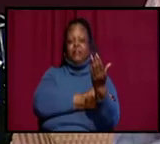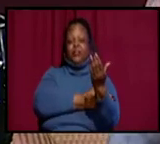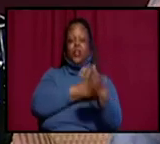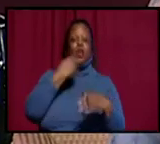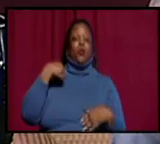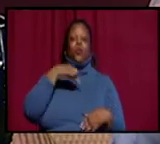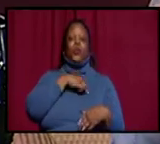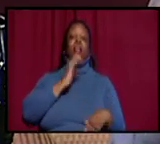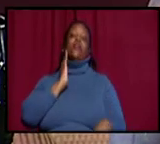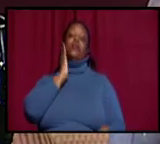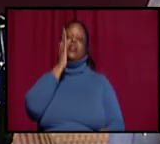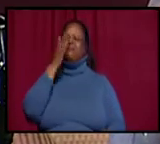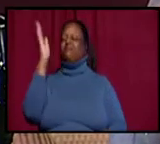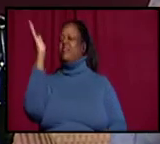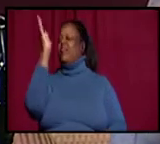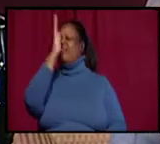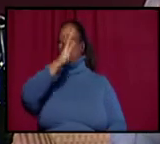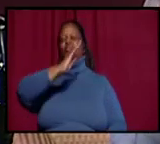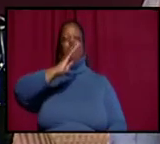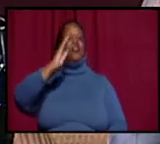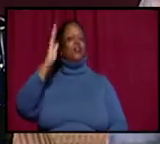we shall never,